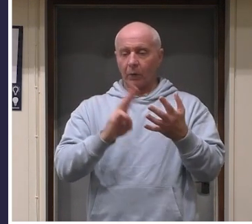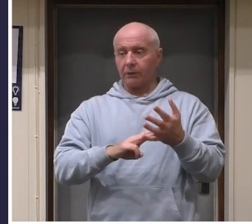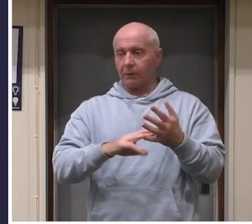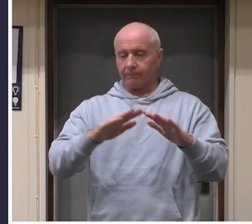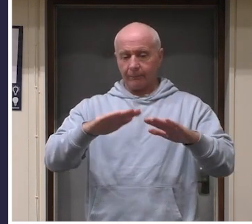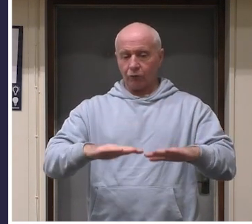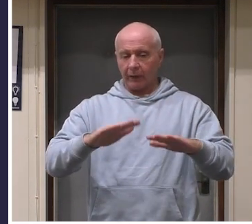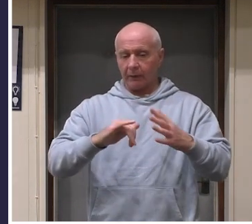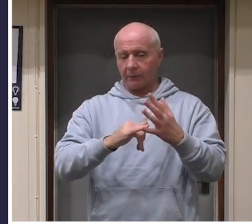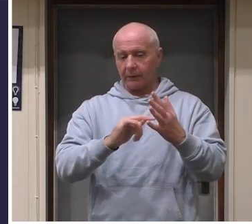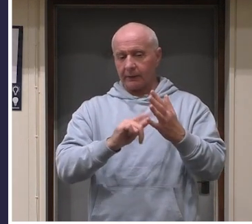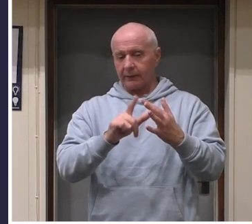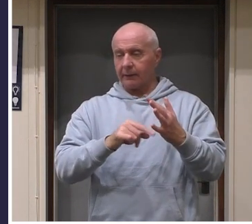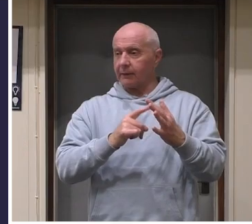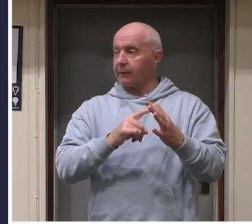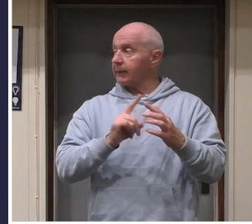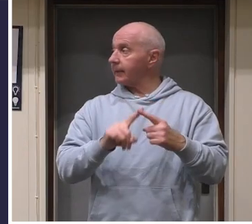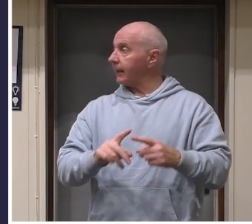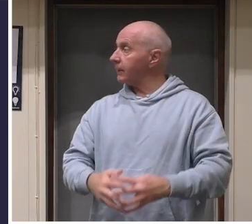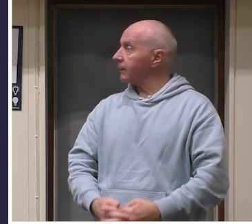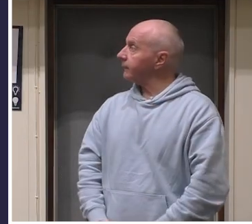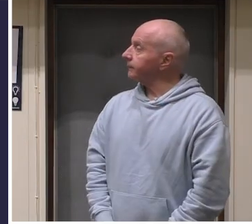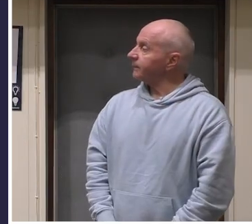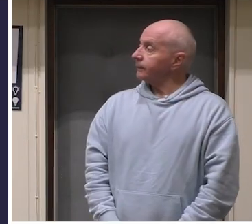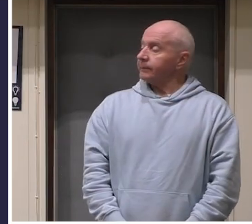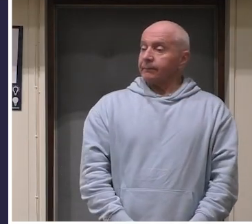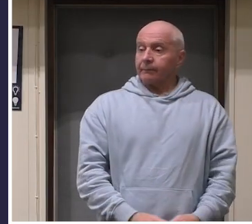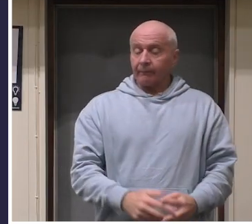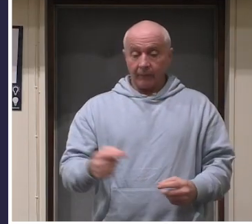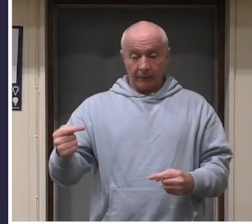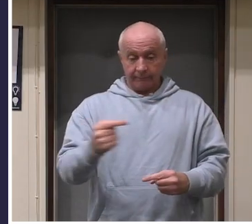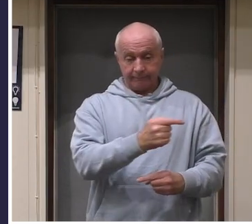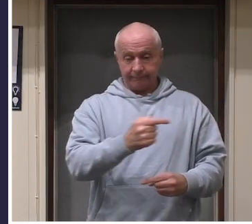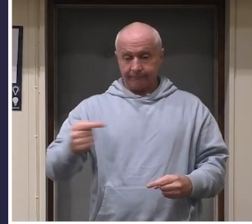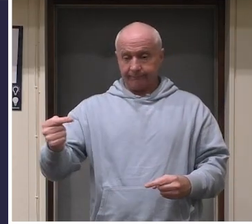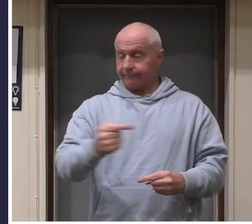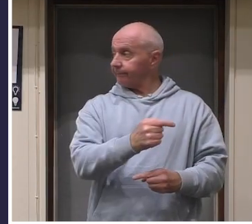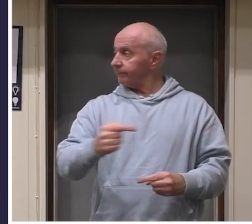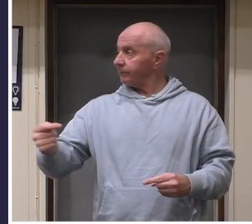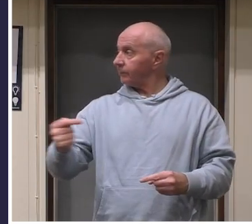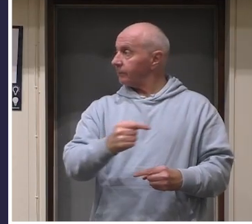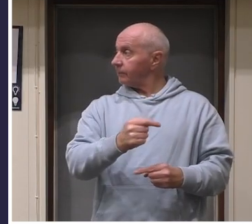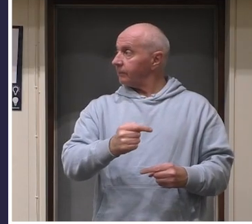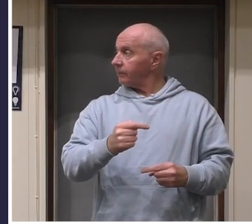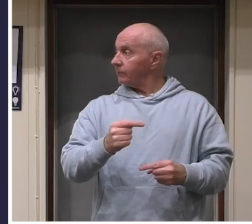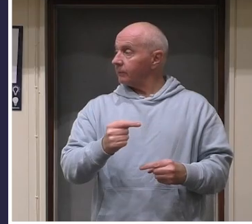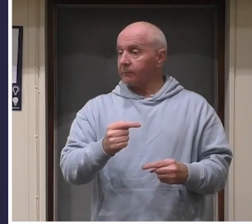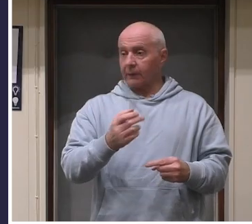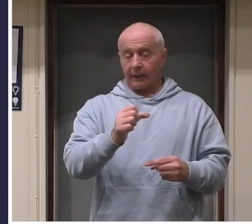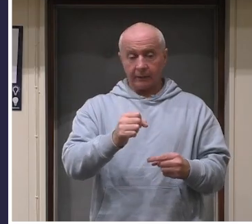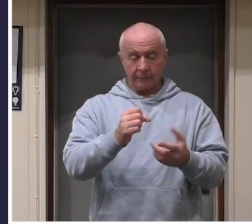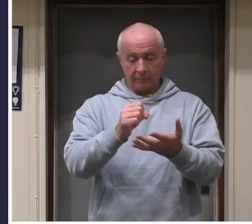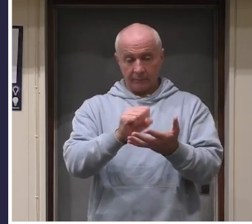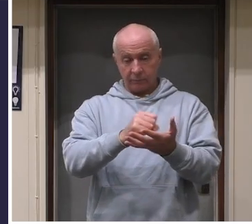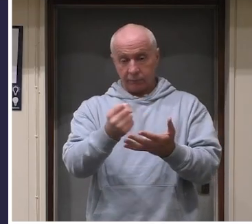Good. I also want to point out that we spoke about linear motion so far, but there's nothing stopping you from also cooling angular degrees